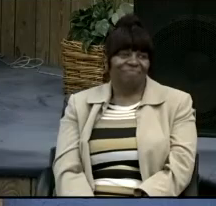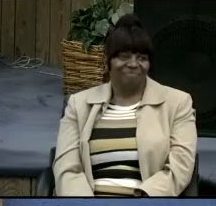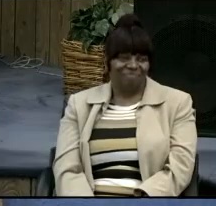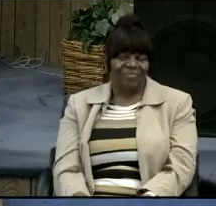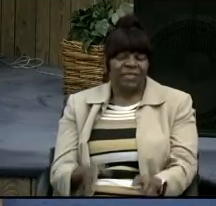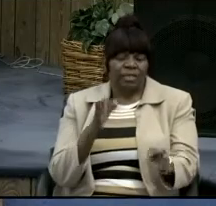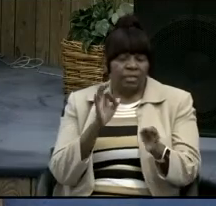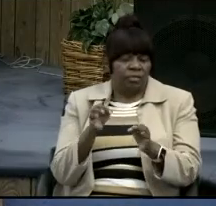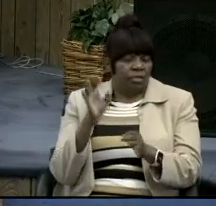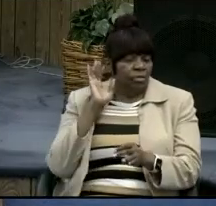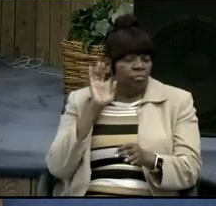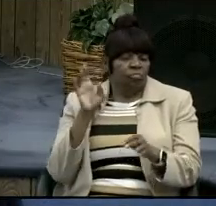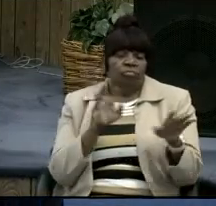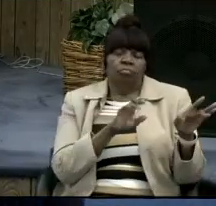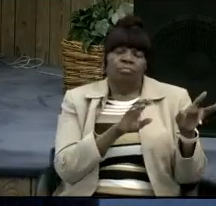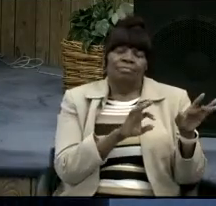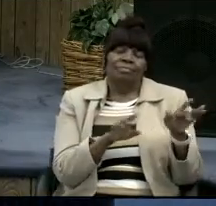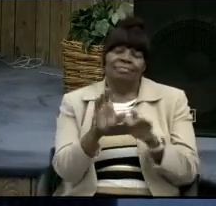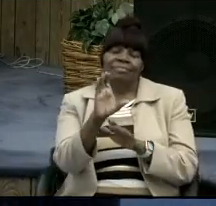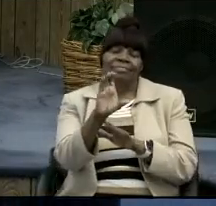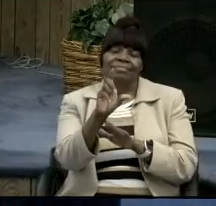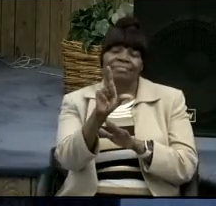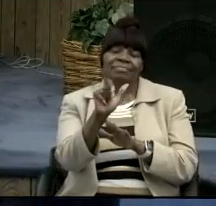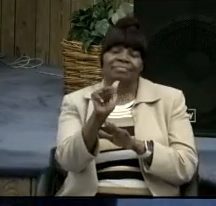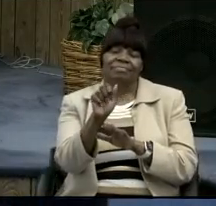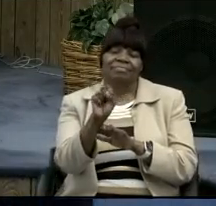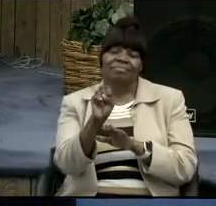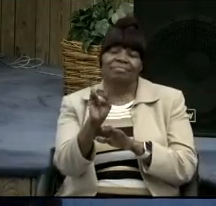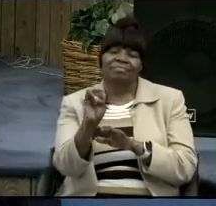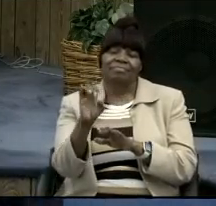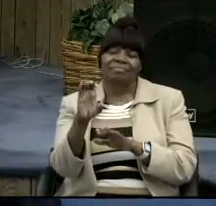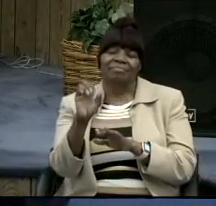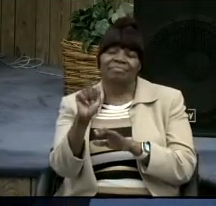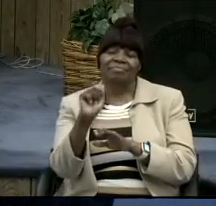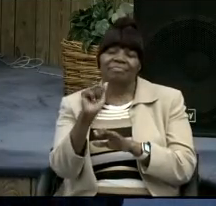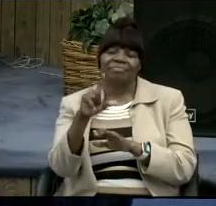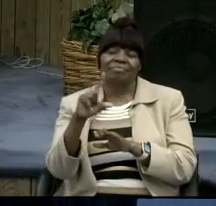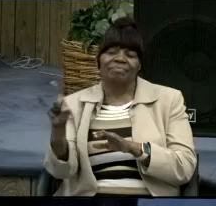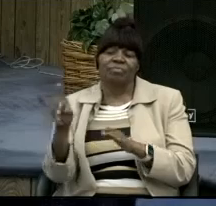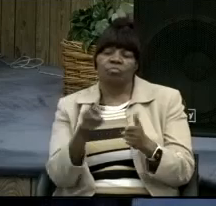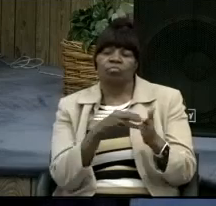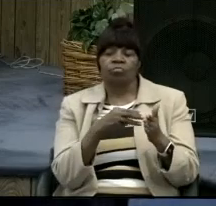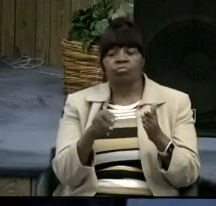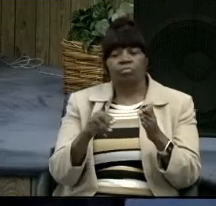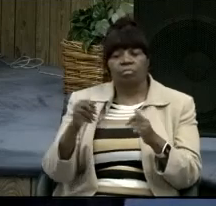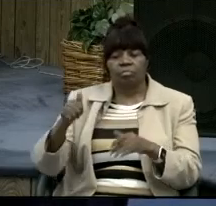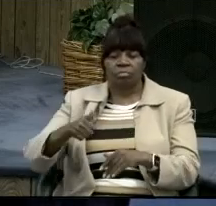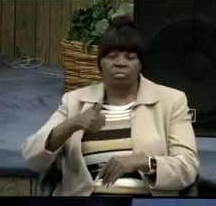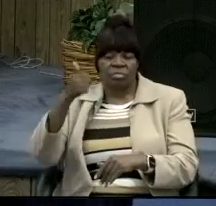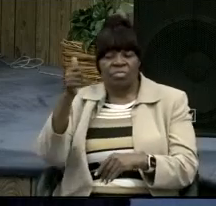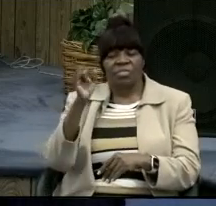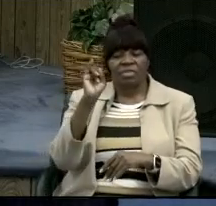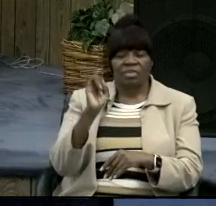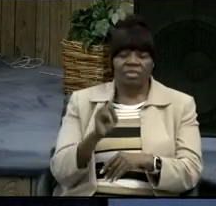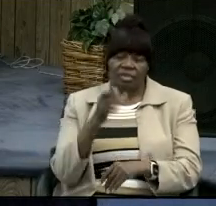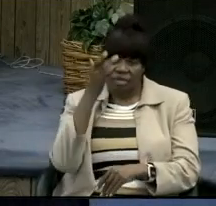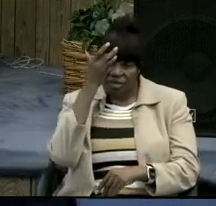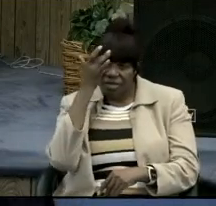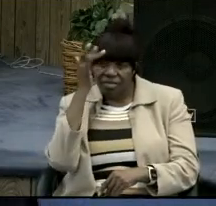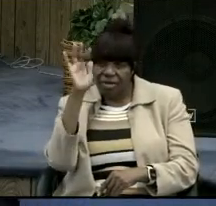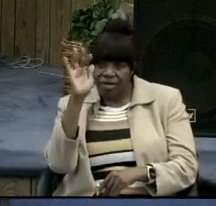So if you listen to symphony or orchestra music, the IQ of that child is guaranteed to go up at least